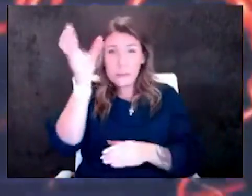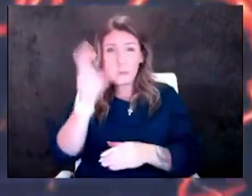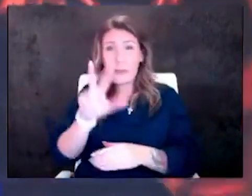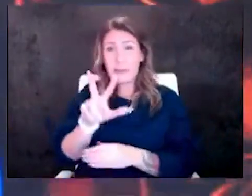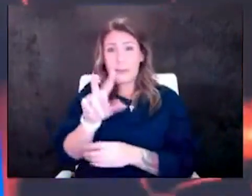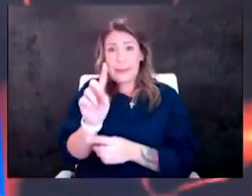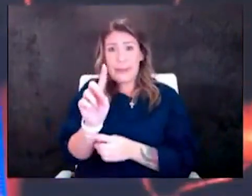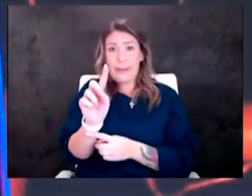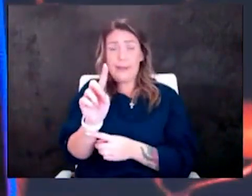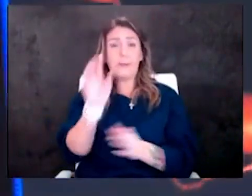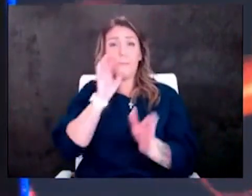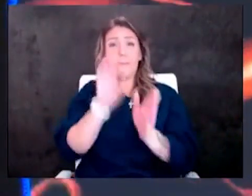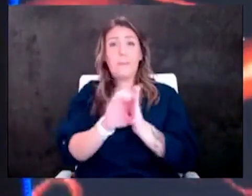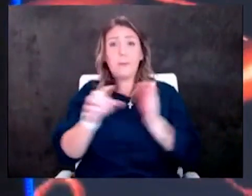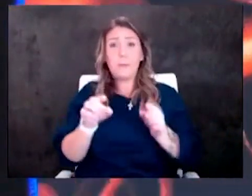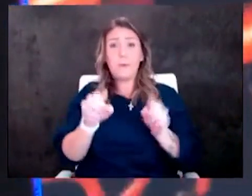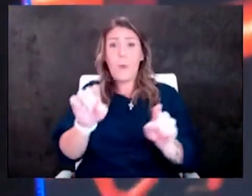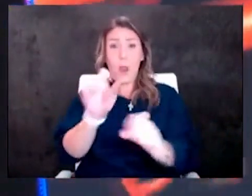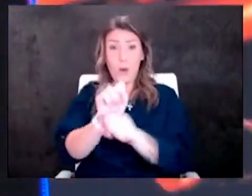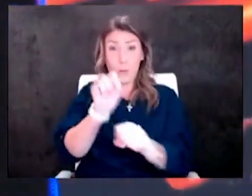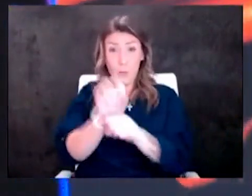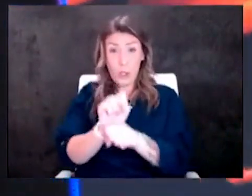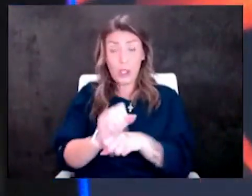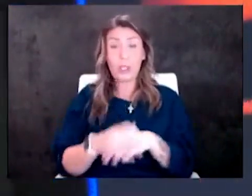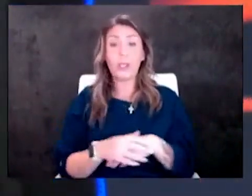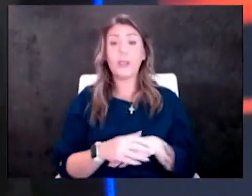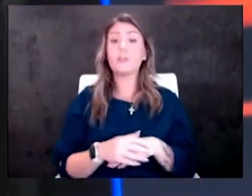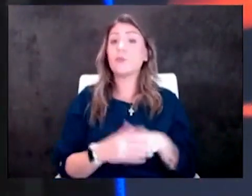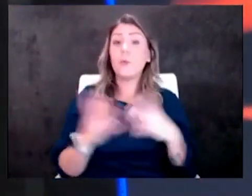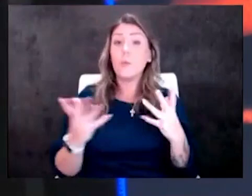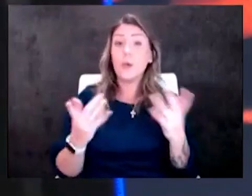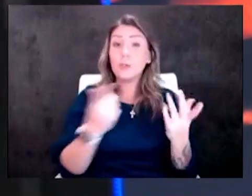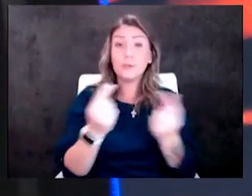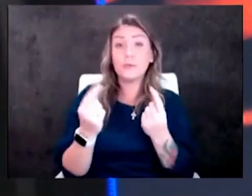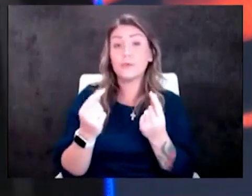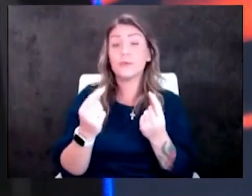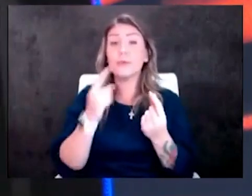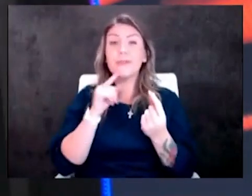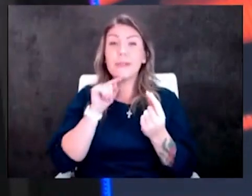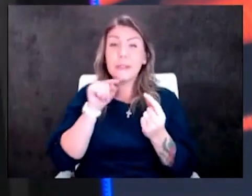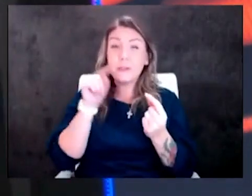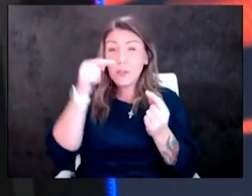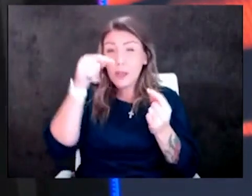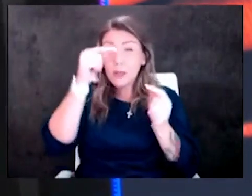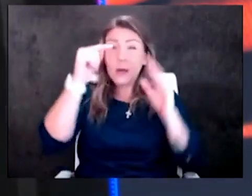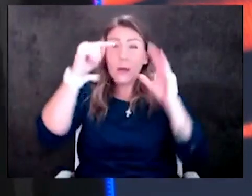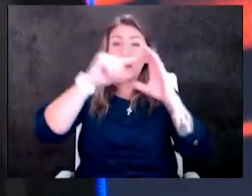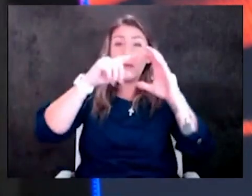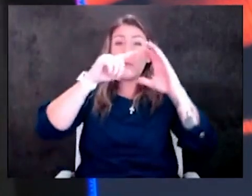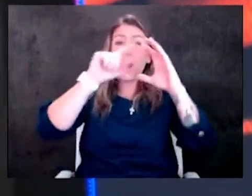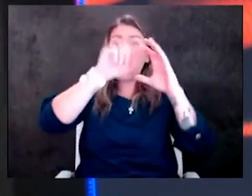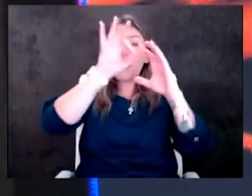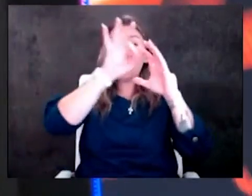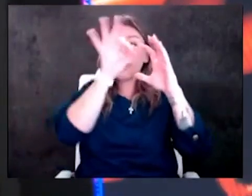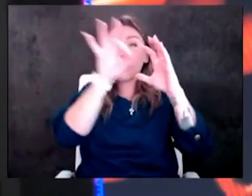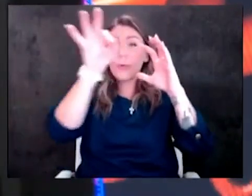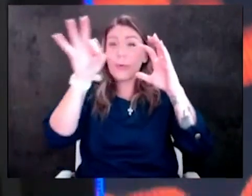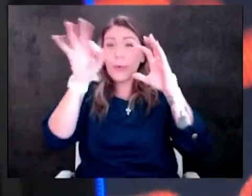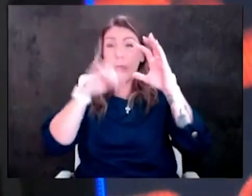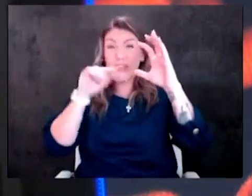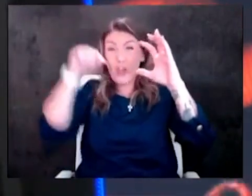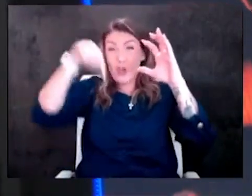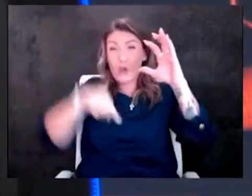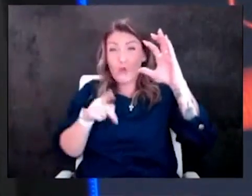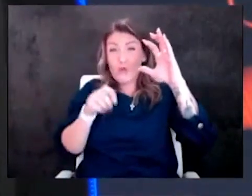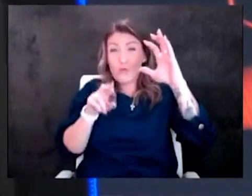working, because what we're doing is navigating small instruments from the artery in the groin all the way up to the brain.